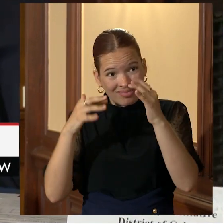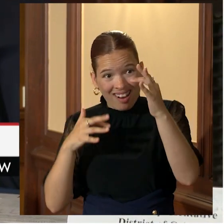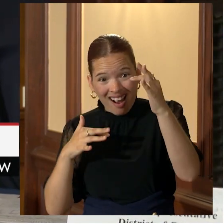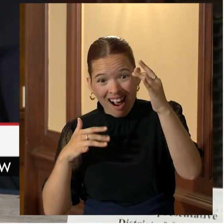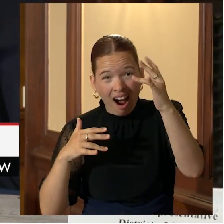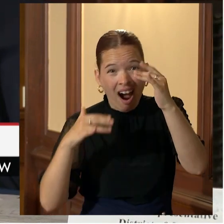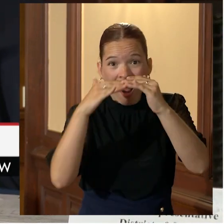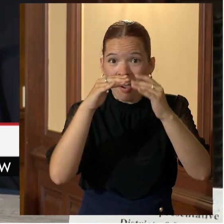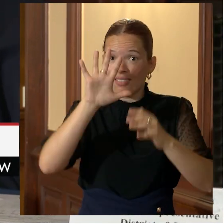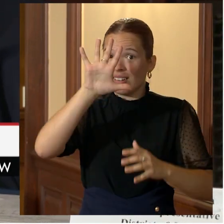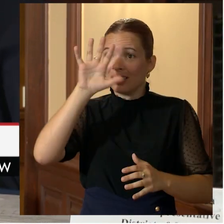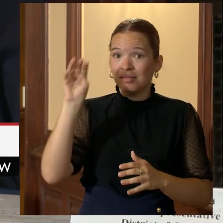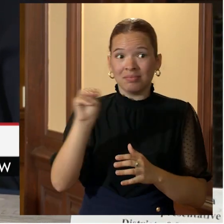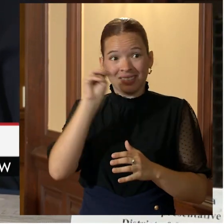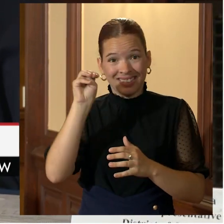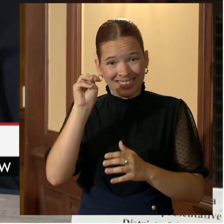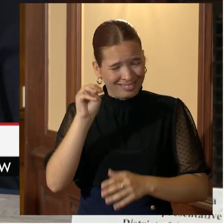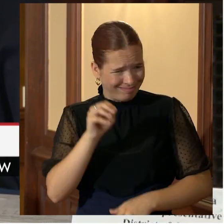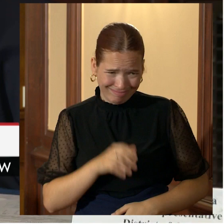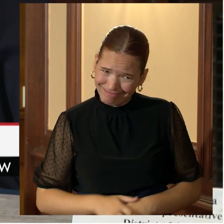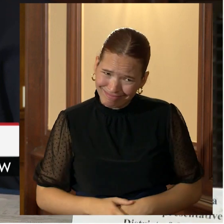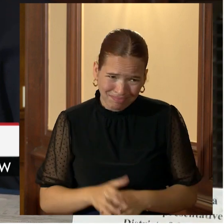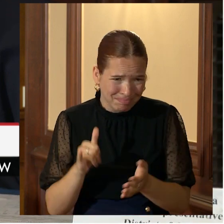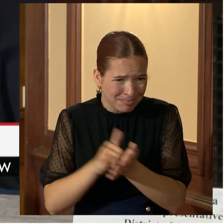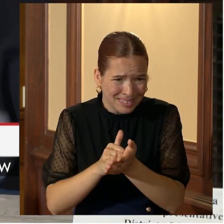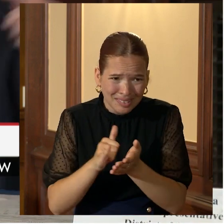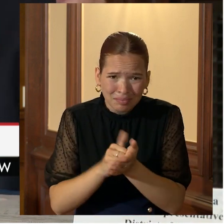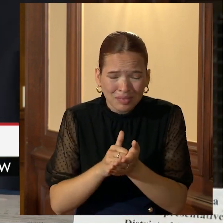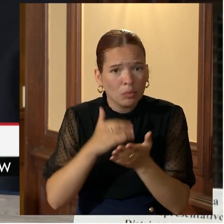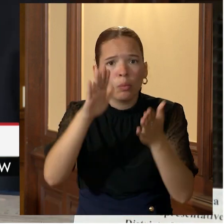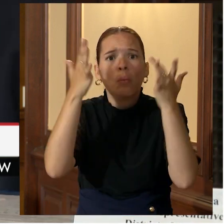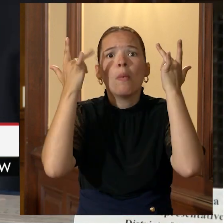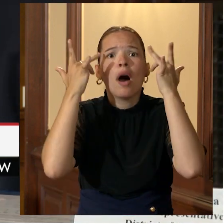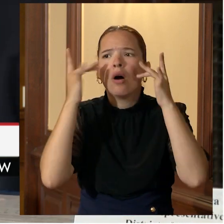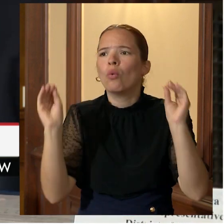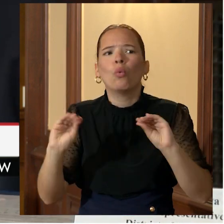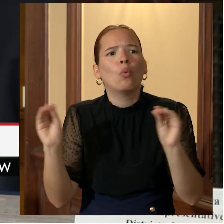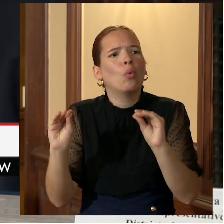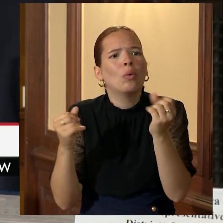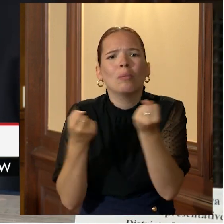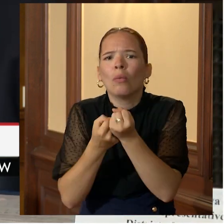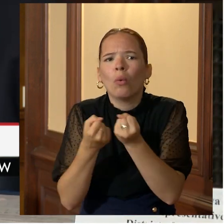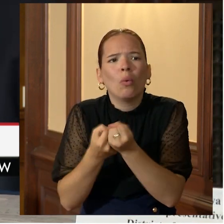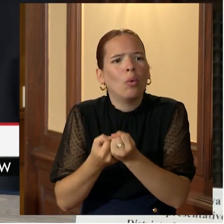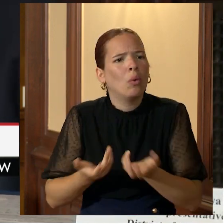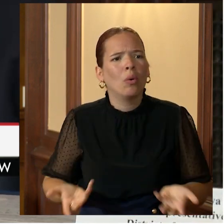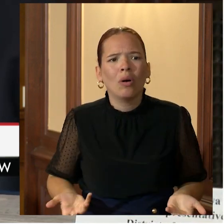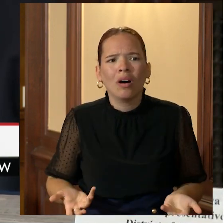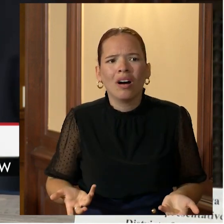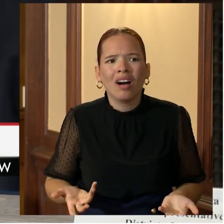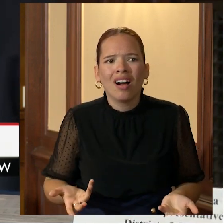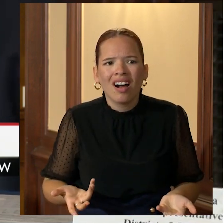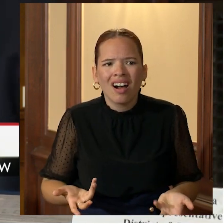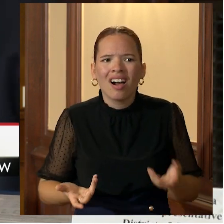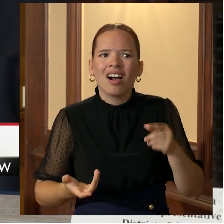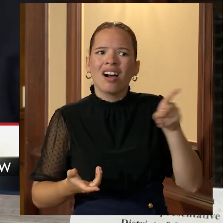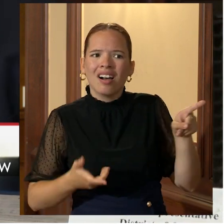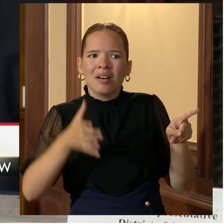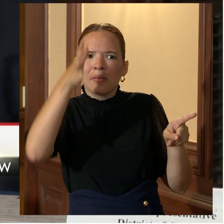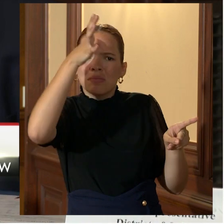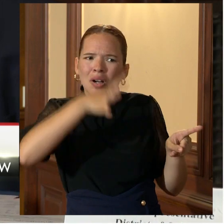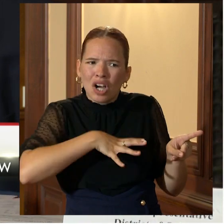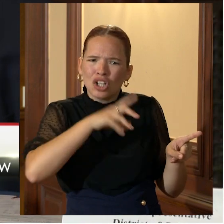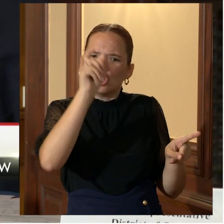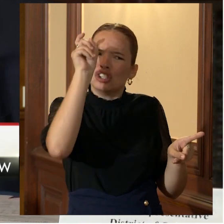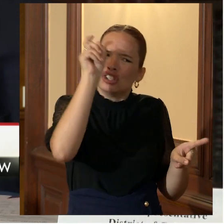field, and we're not getting supported. And this is ridiculous. This man deserves a full-time staffer. He has